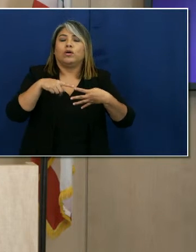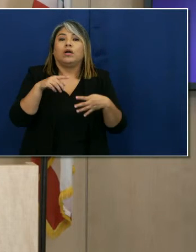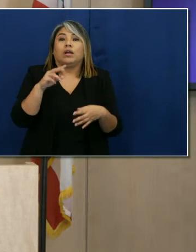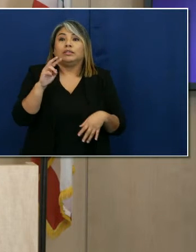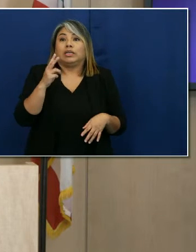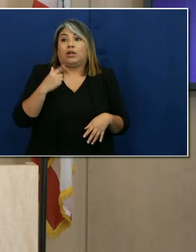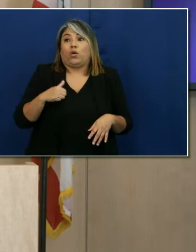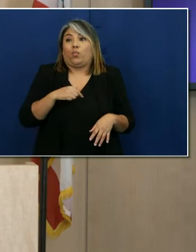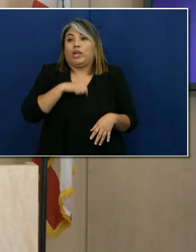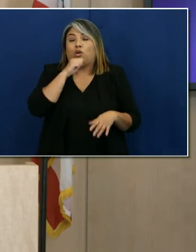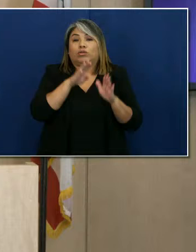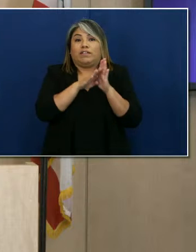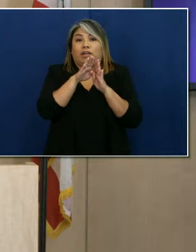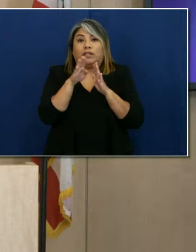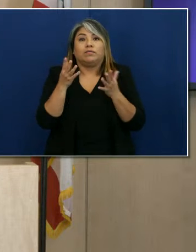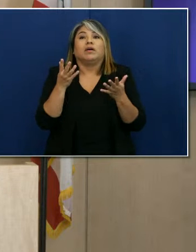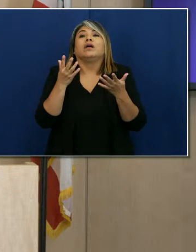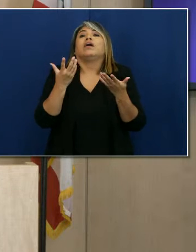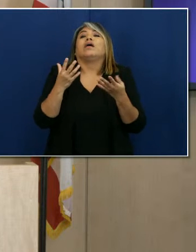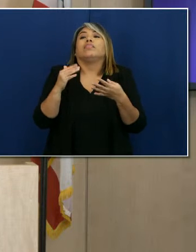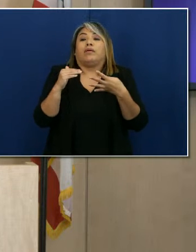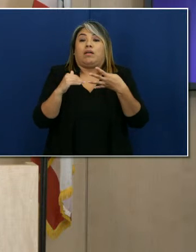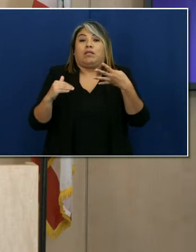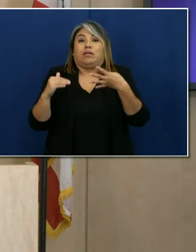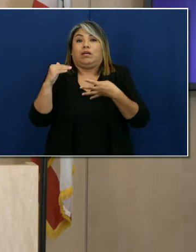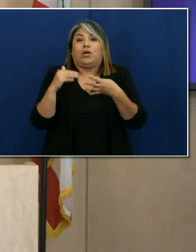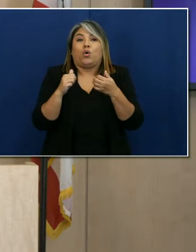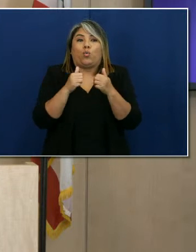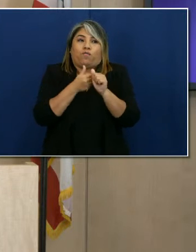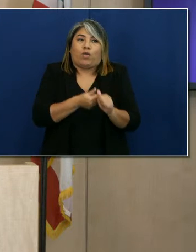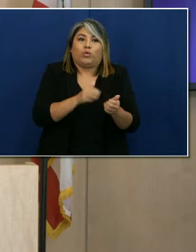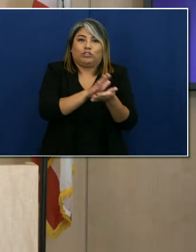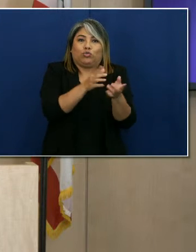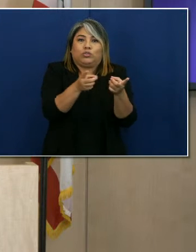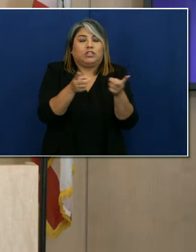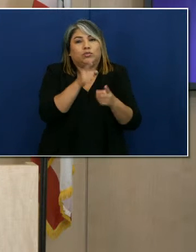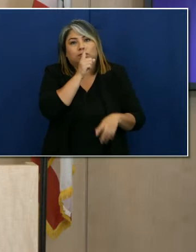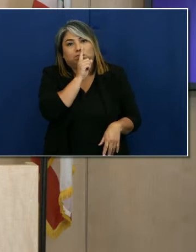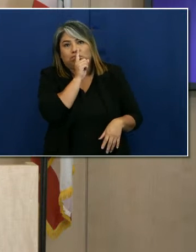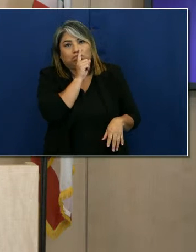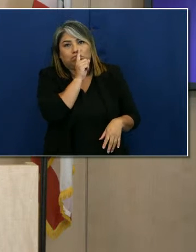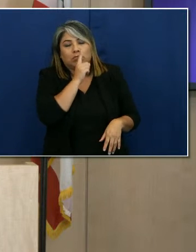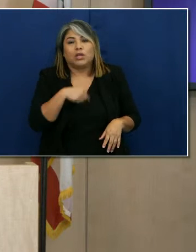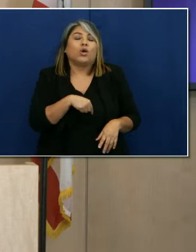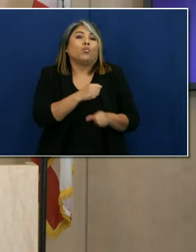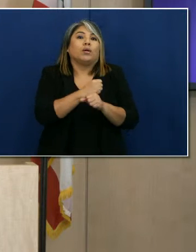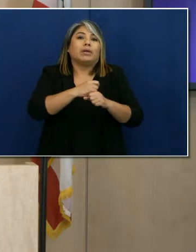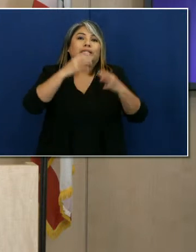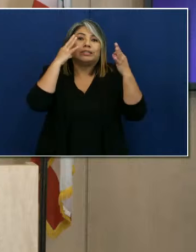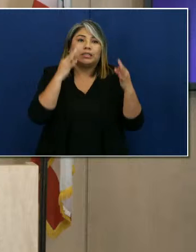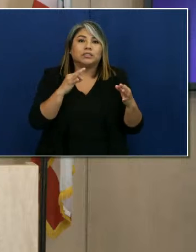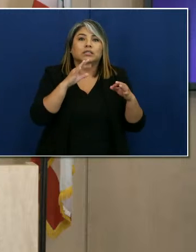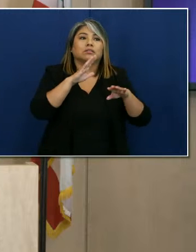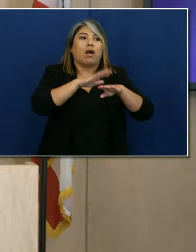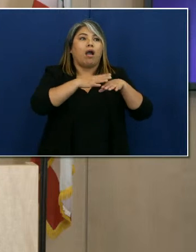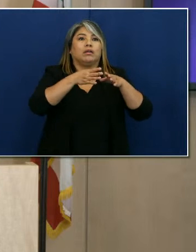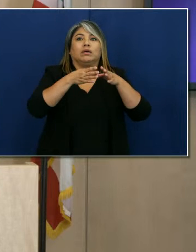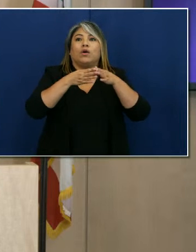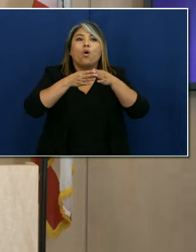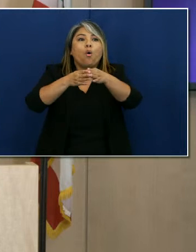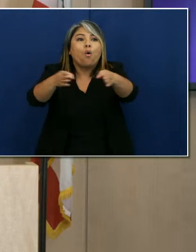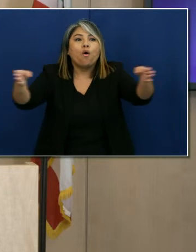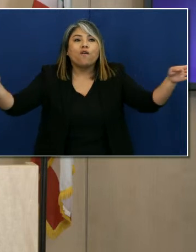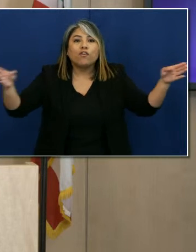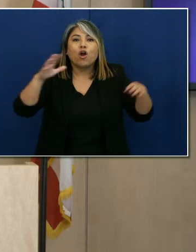tier metrics by school districts. So we make decisions based on the overall